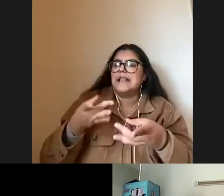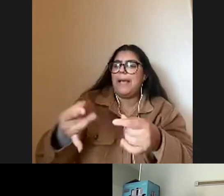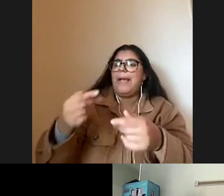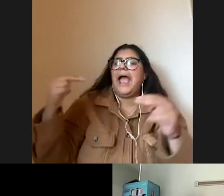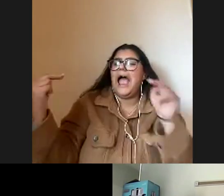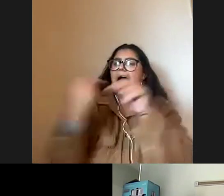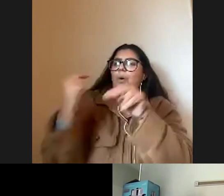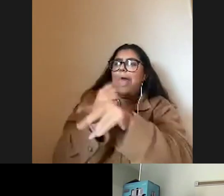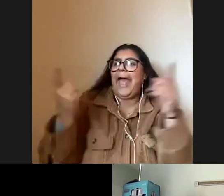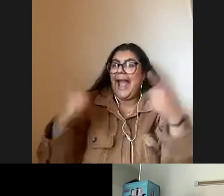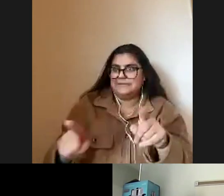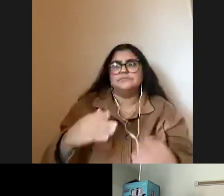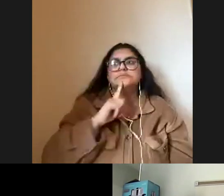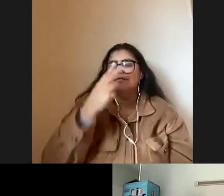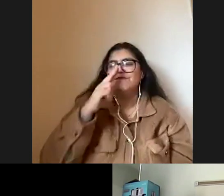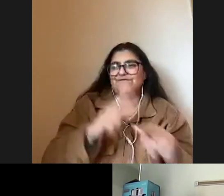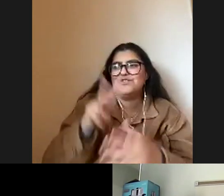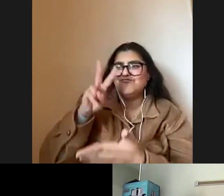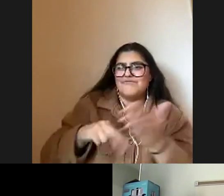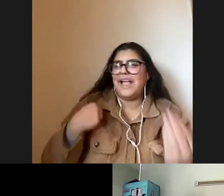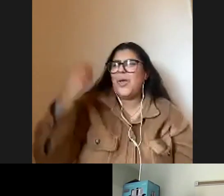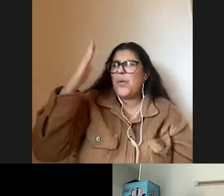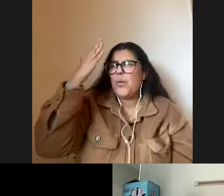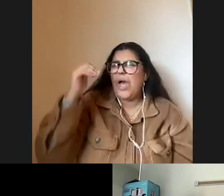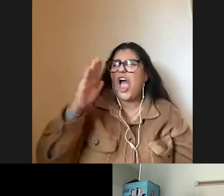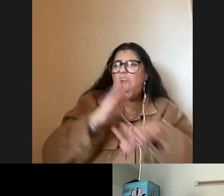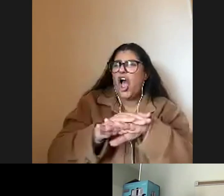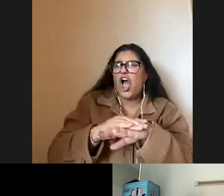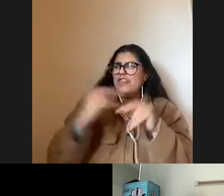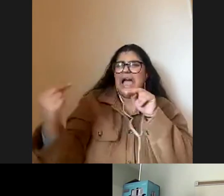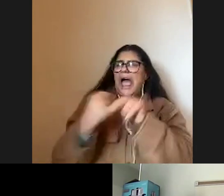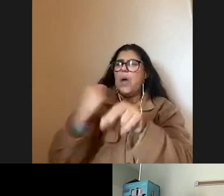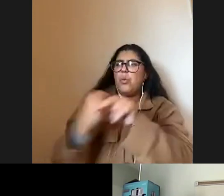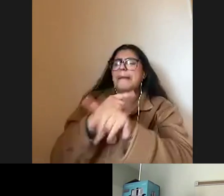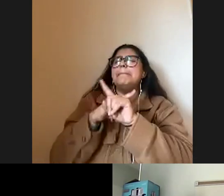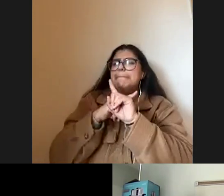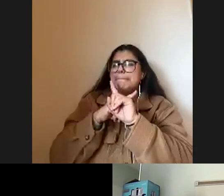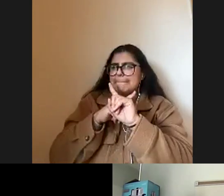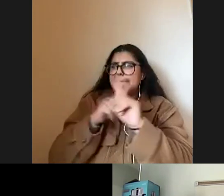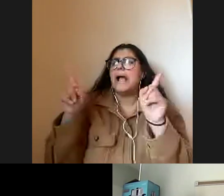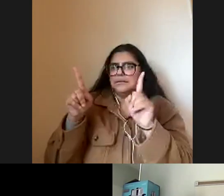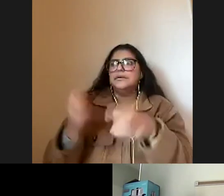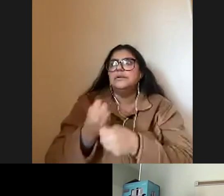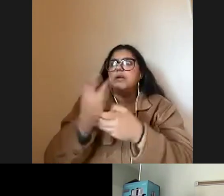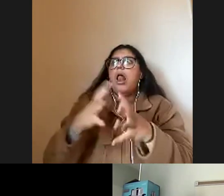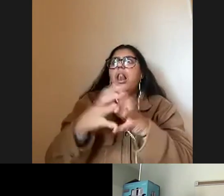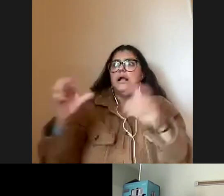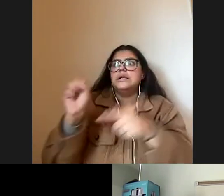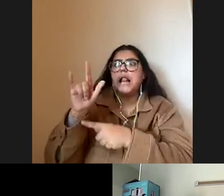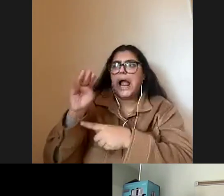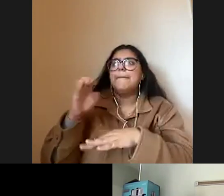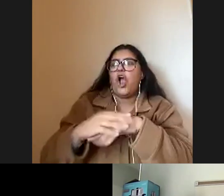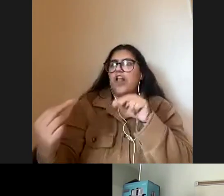It's a good time. I forget why hagfish were on the highway, but caused a lot of slime on the highway.